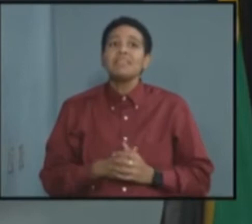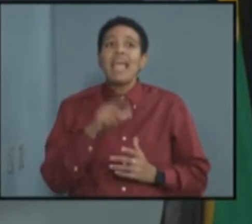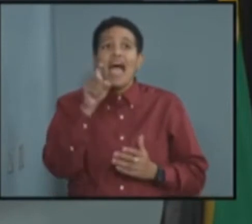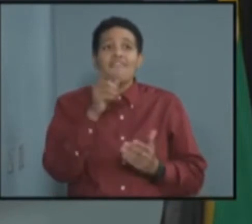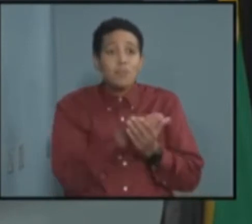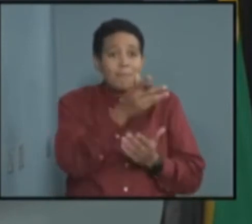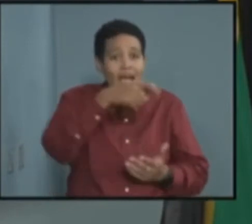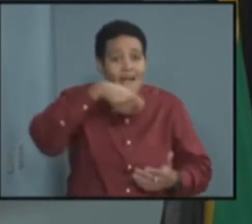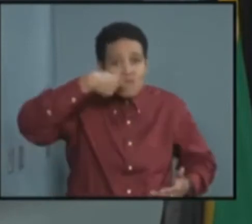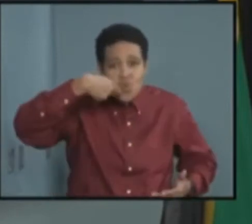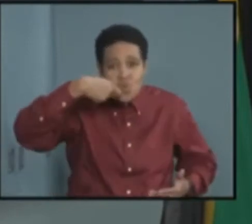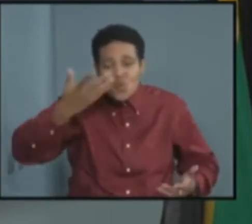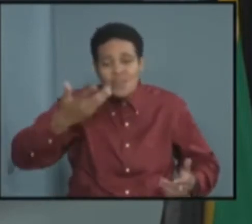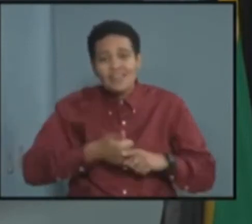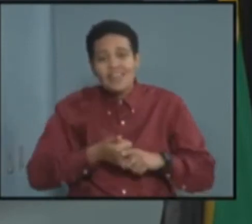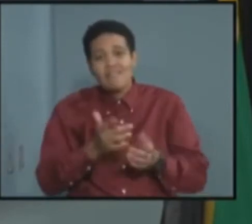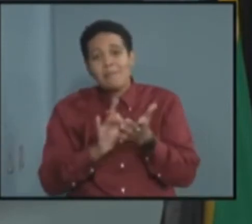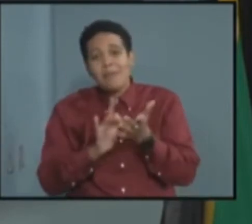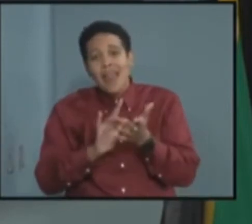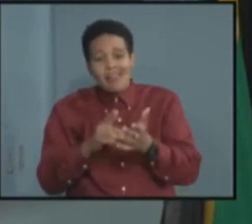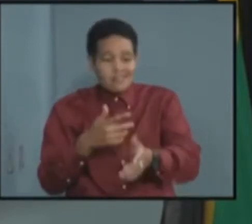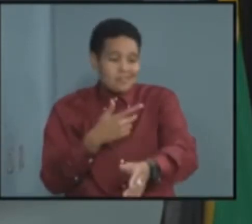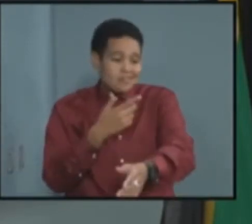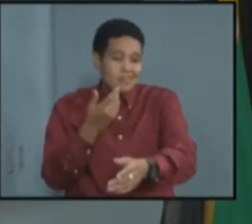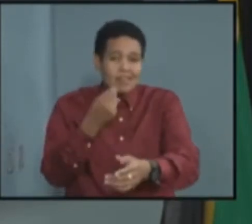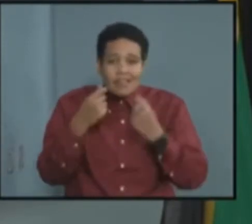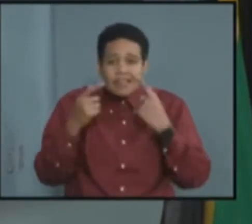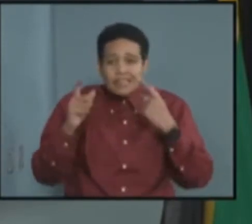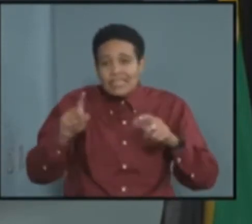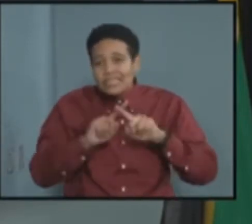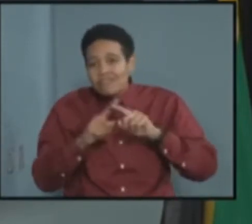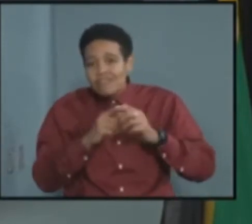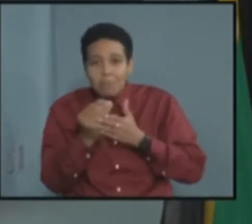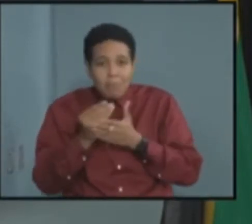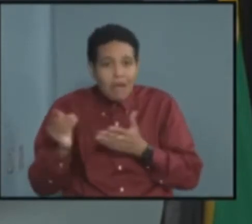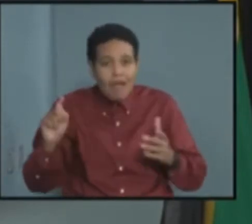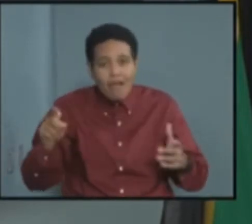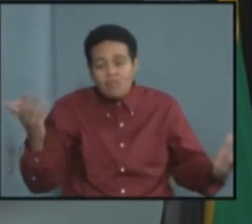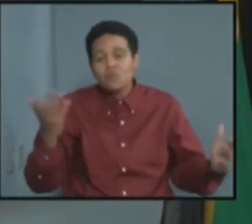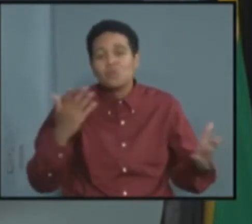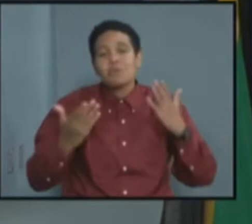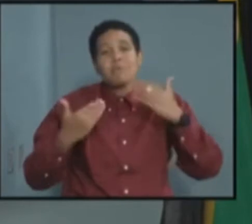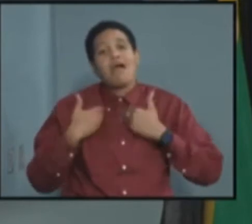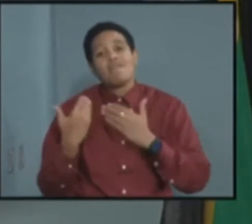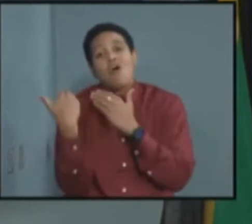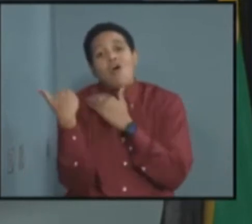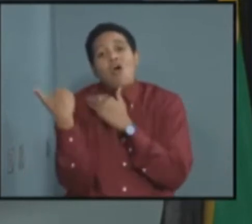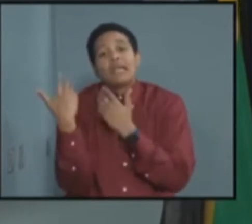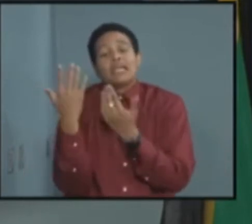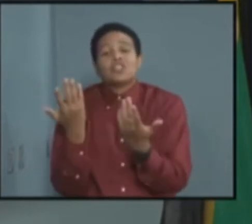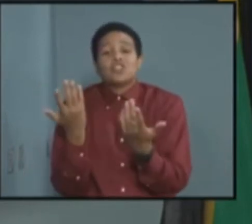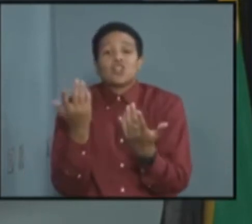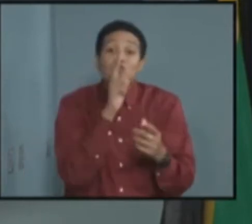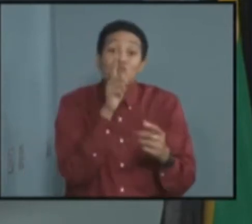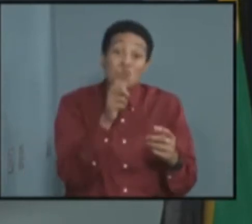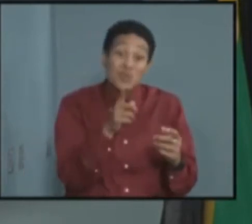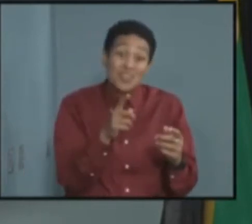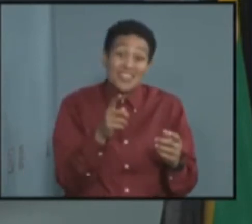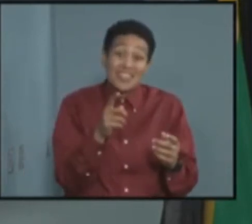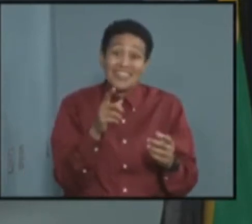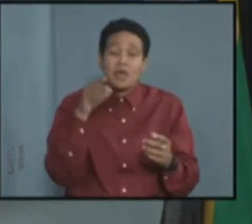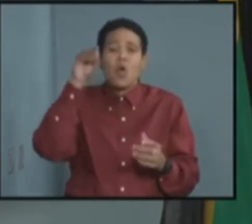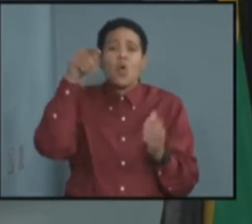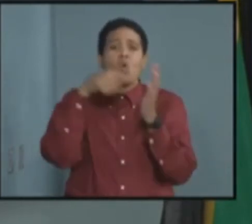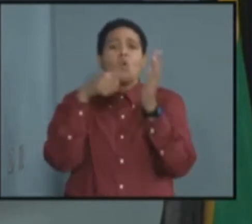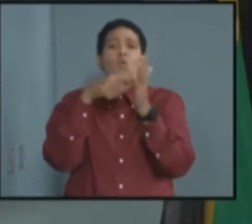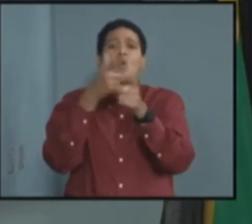food, medical supplies. They may have obligations to microfinance companies